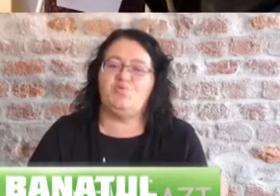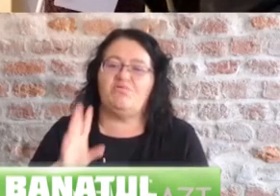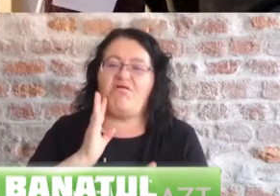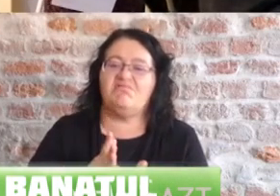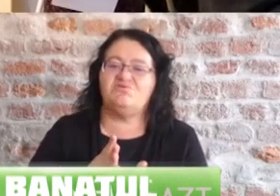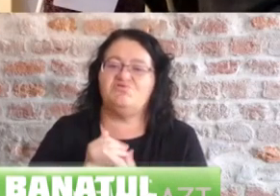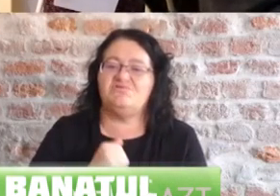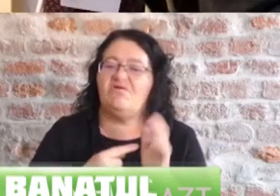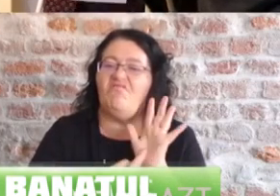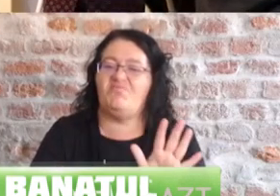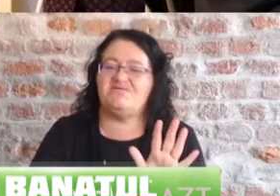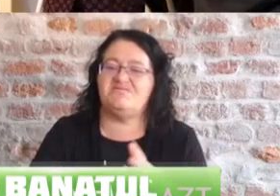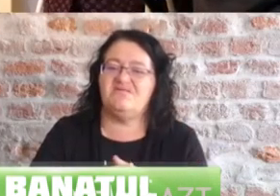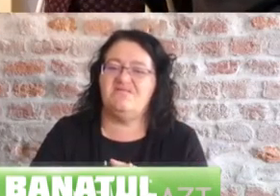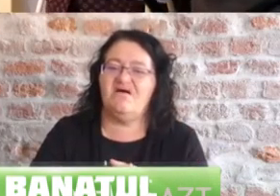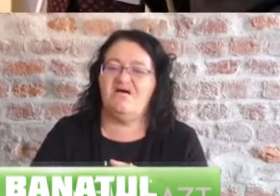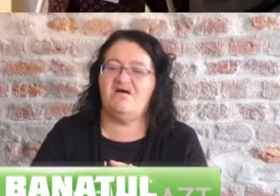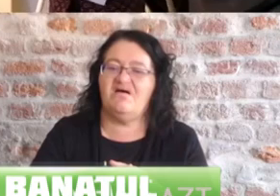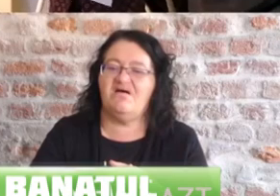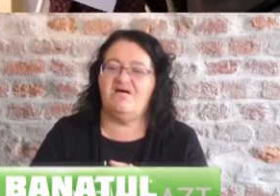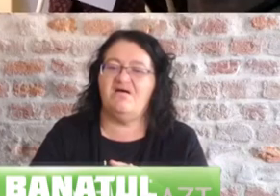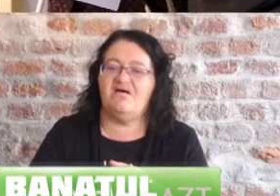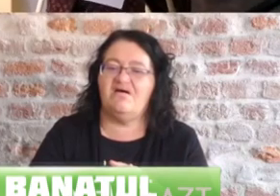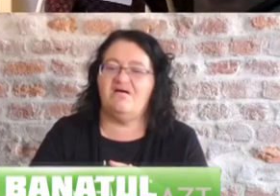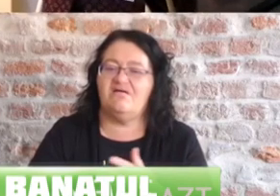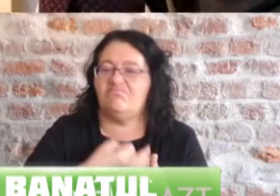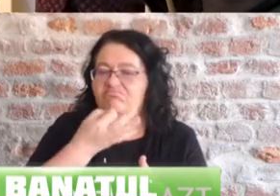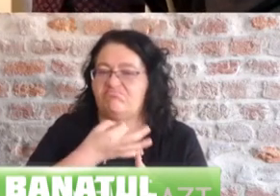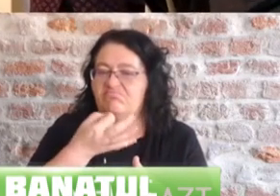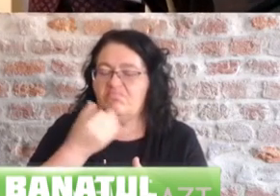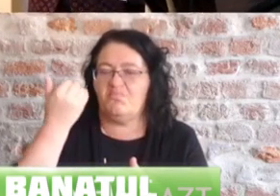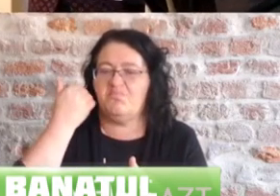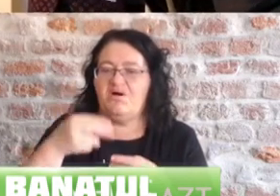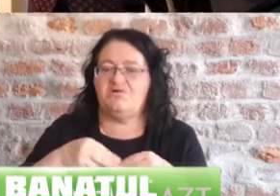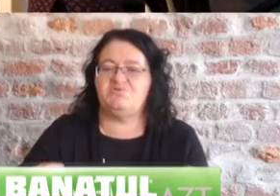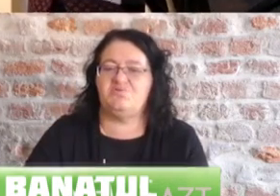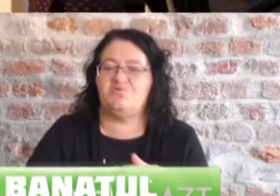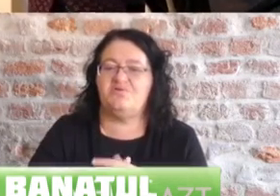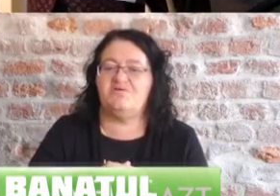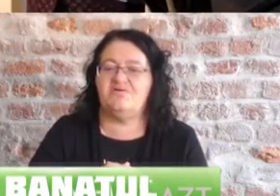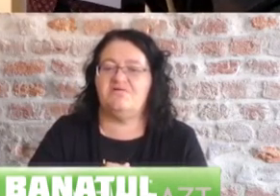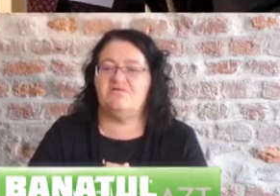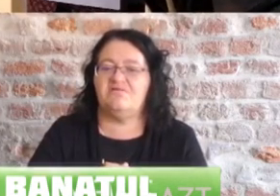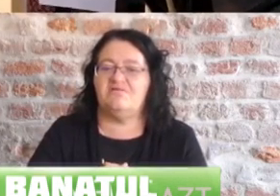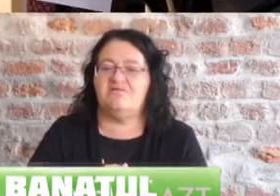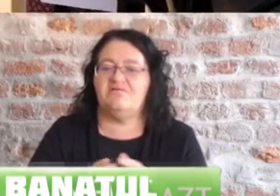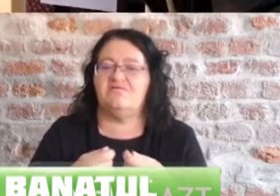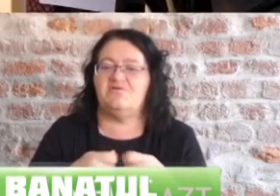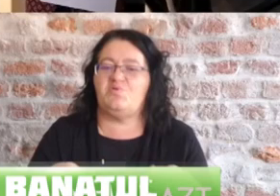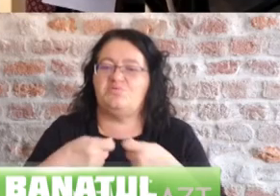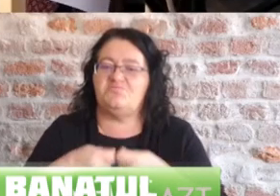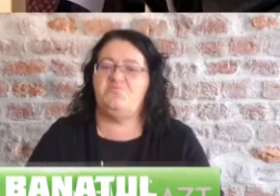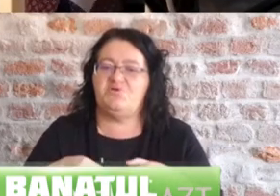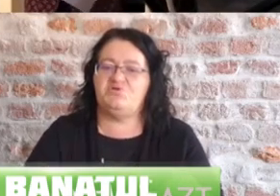which represents the position of the jury, of all the jury members.